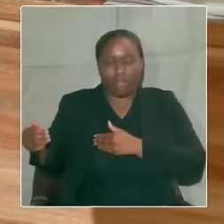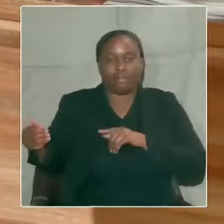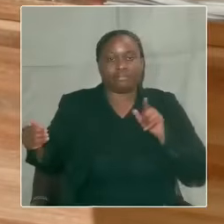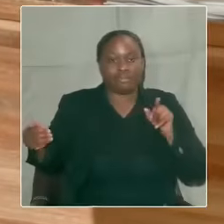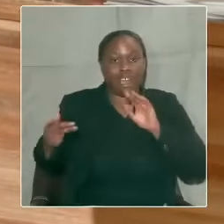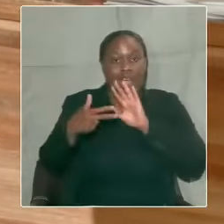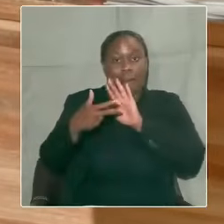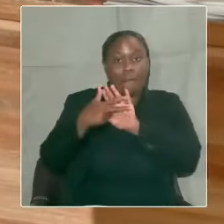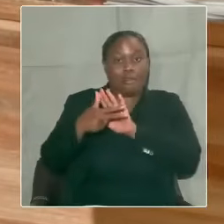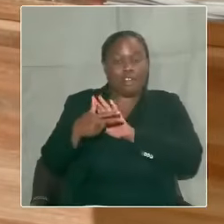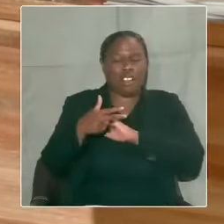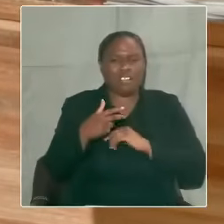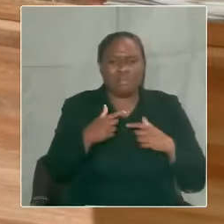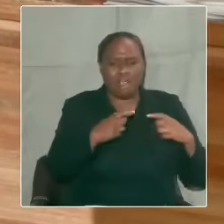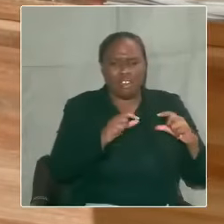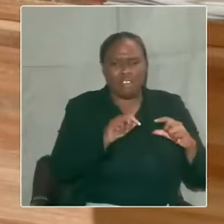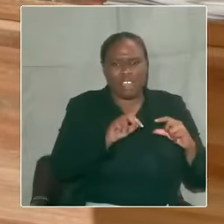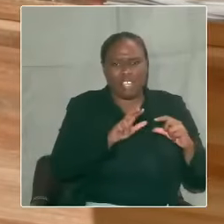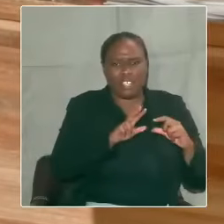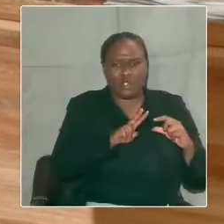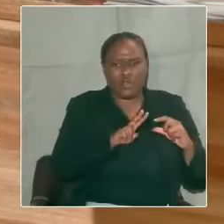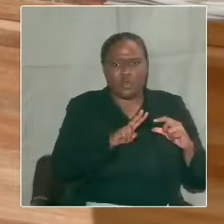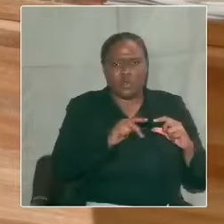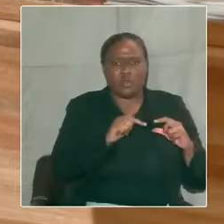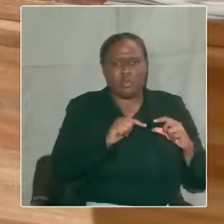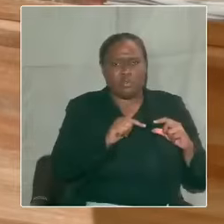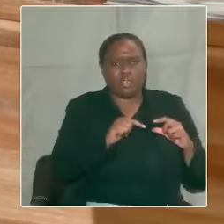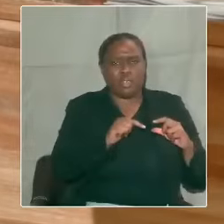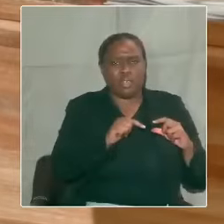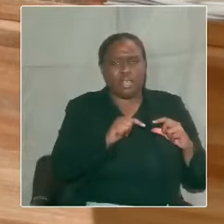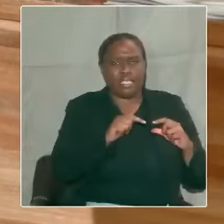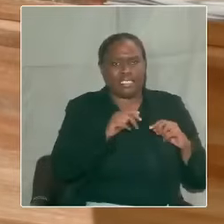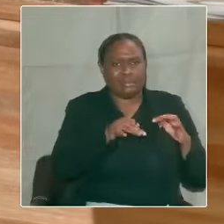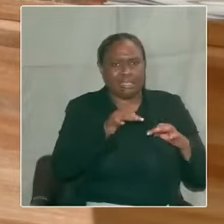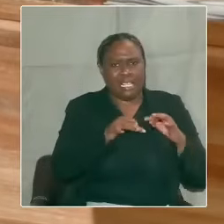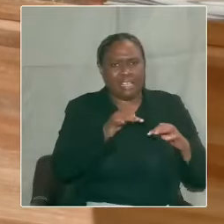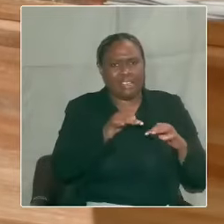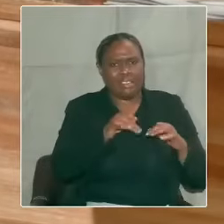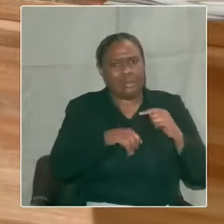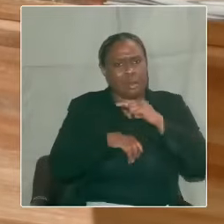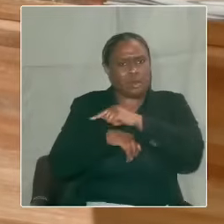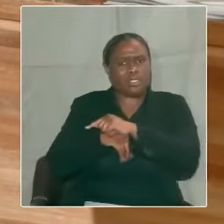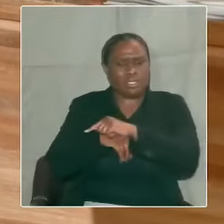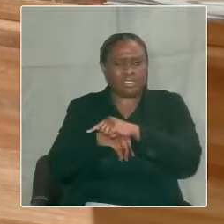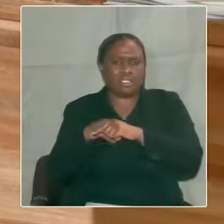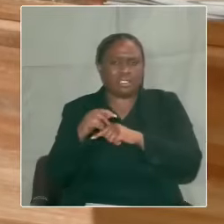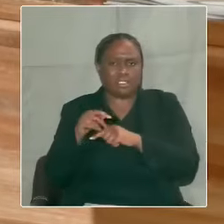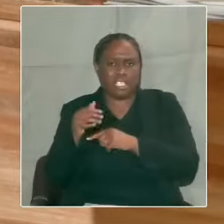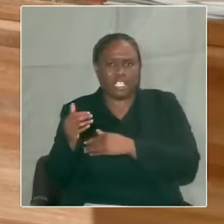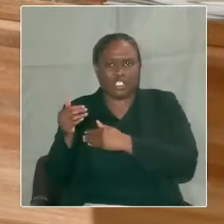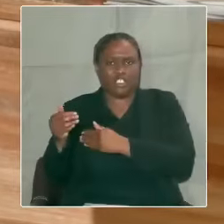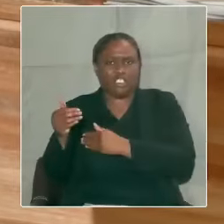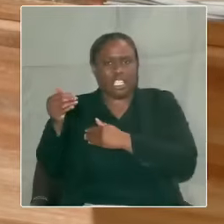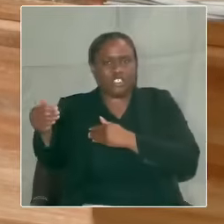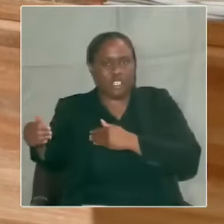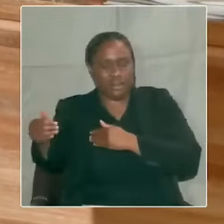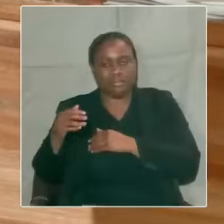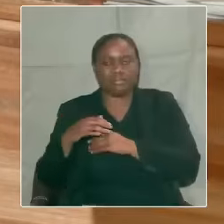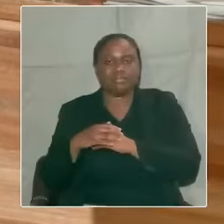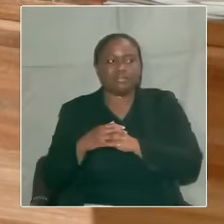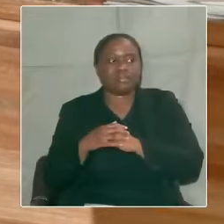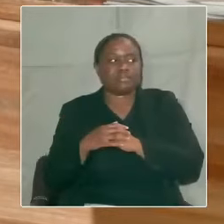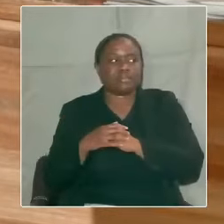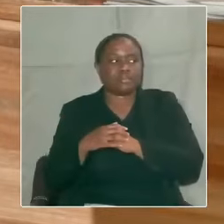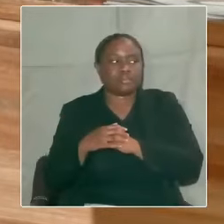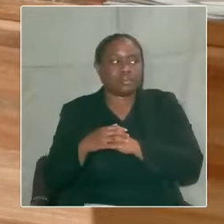which you mentioned in paragraph 82, which is SFM 4 on your current statement, it should